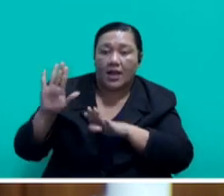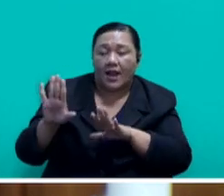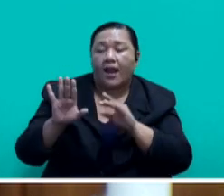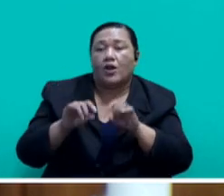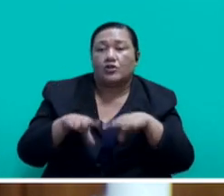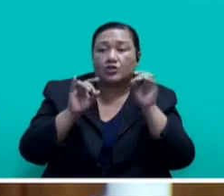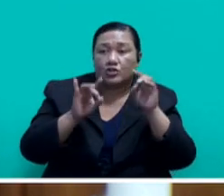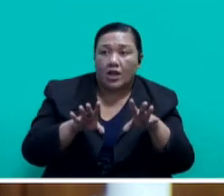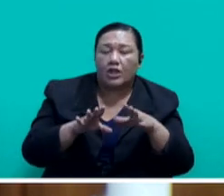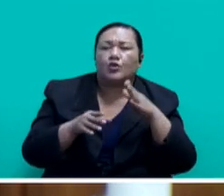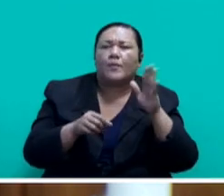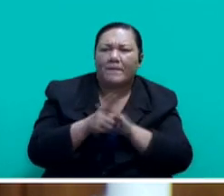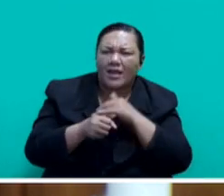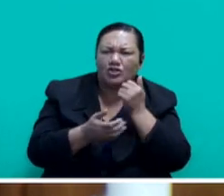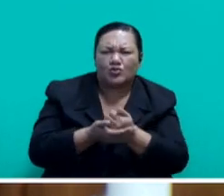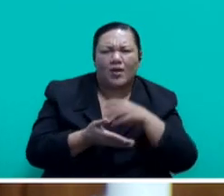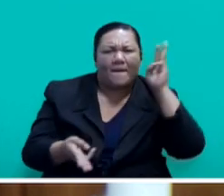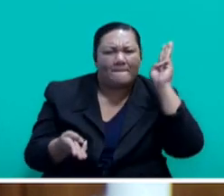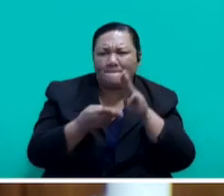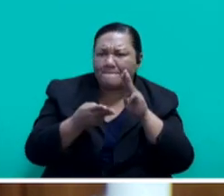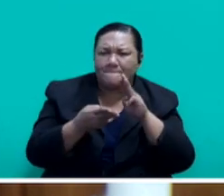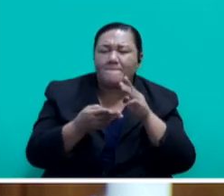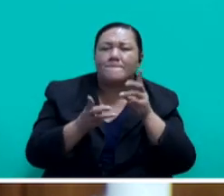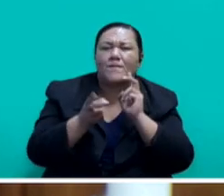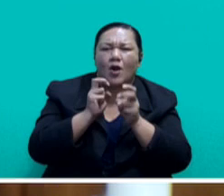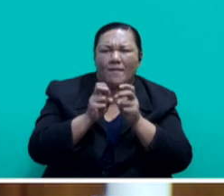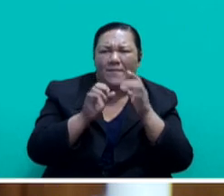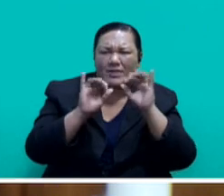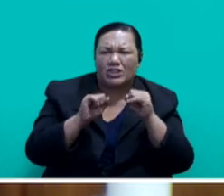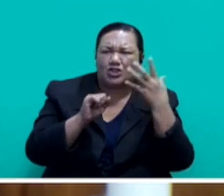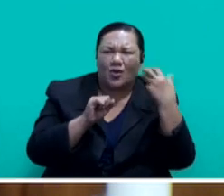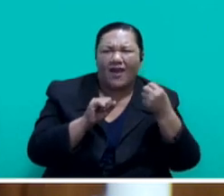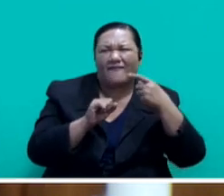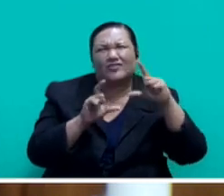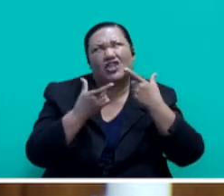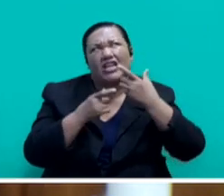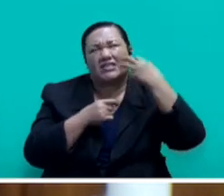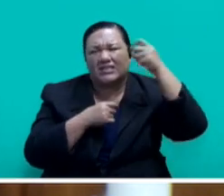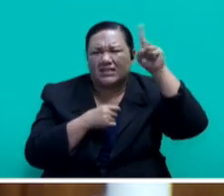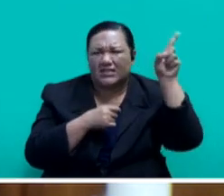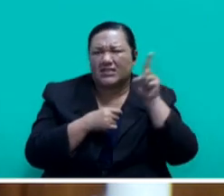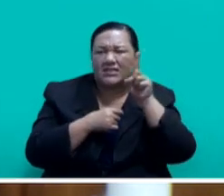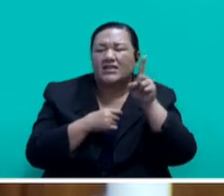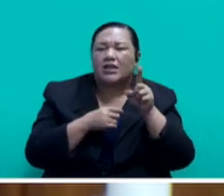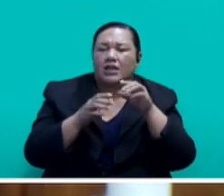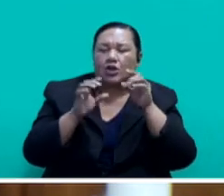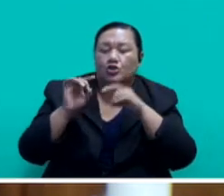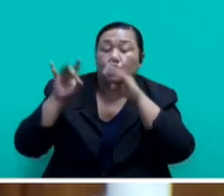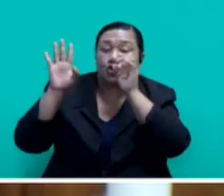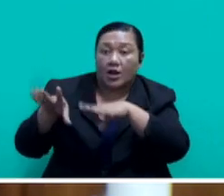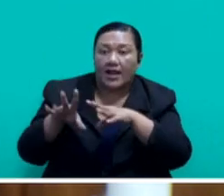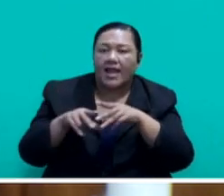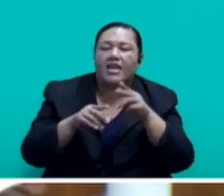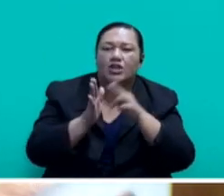workers and employers' issues. And again, the opposition will accuse us of travelling for joy. I